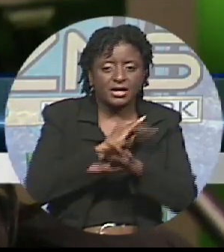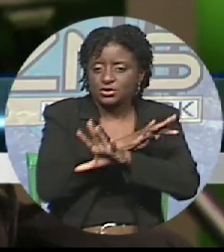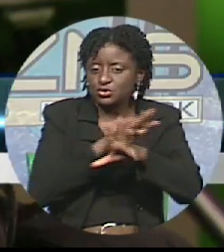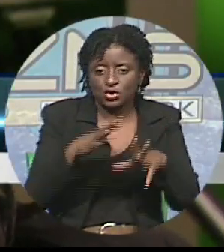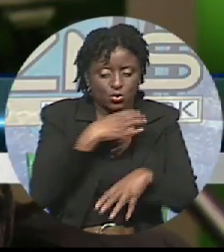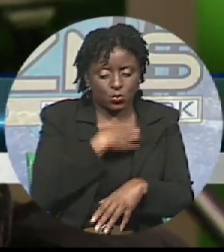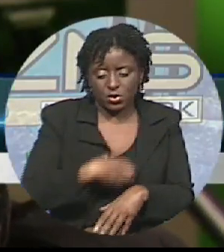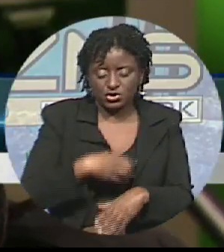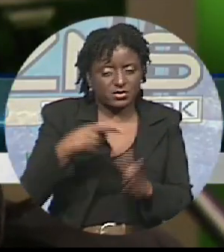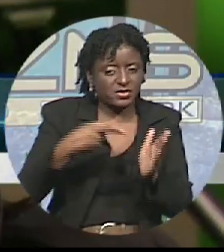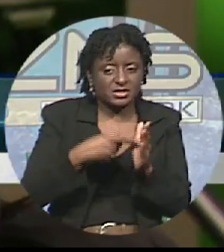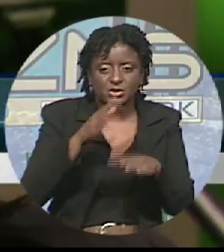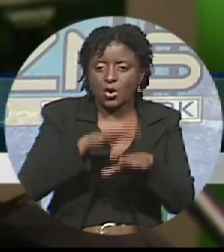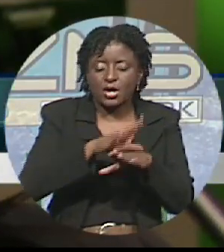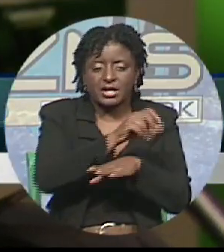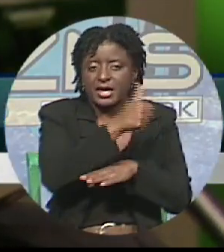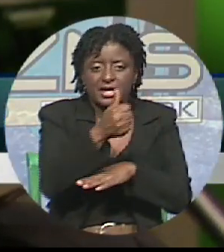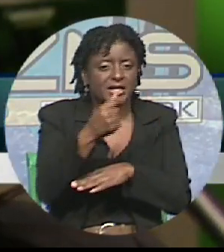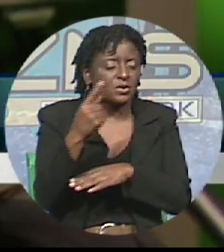To ever have to go through